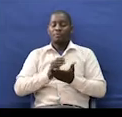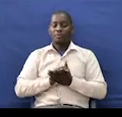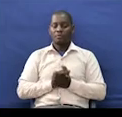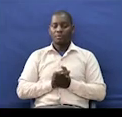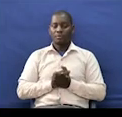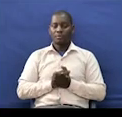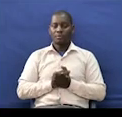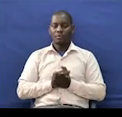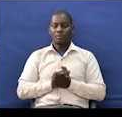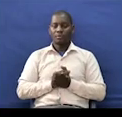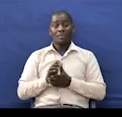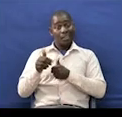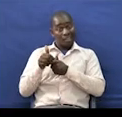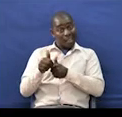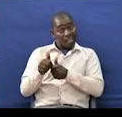depends?